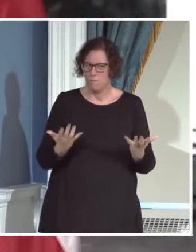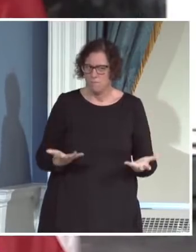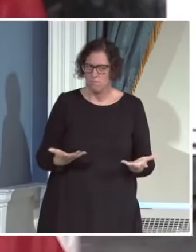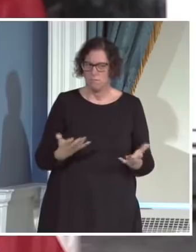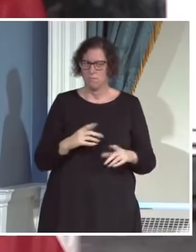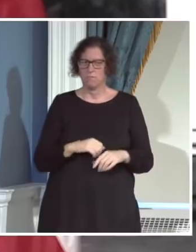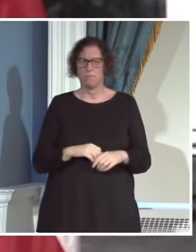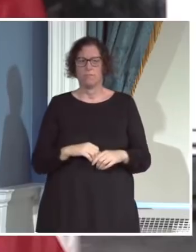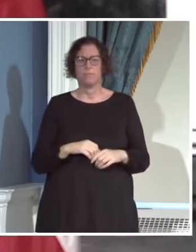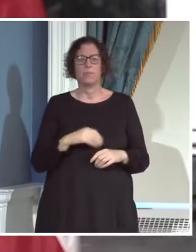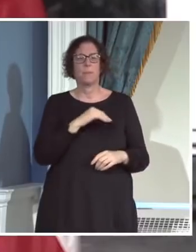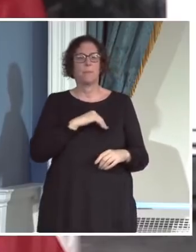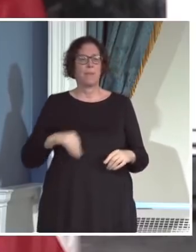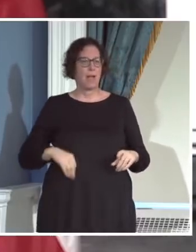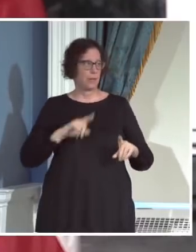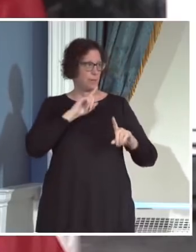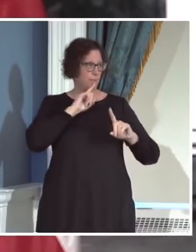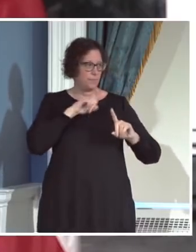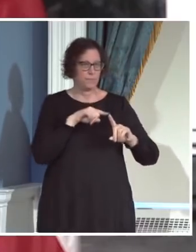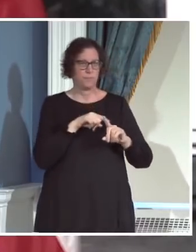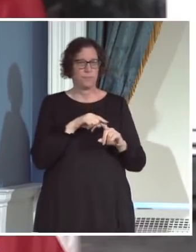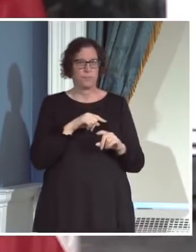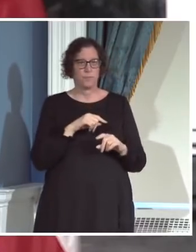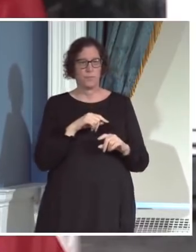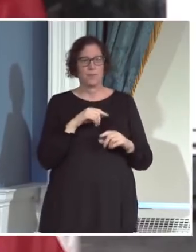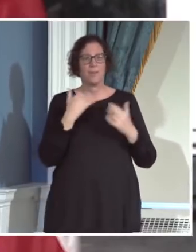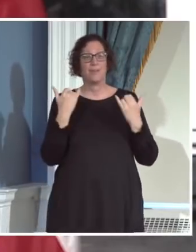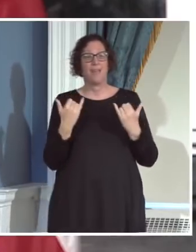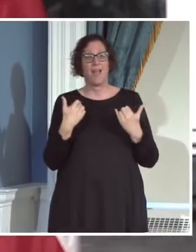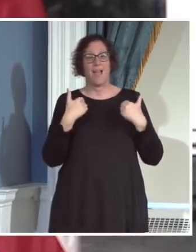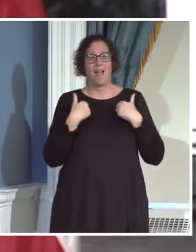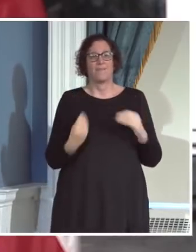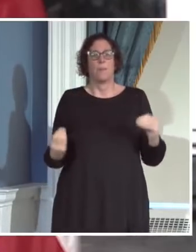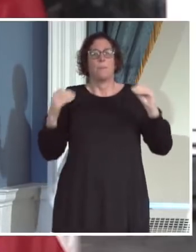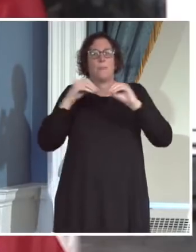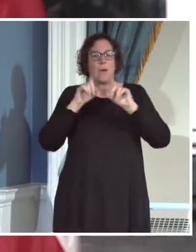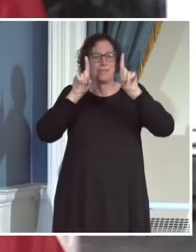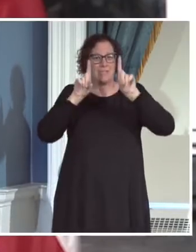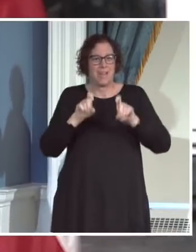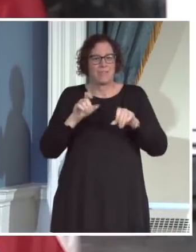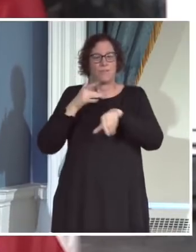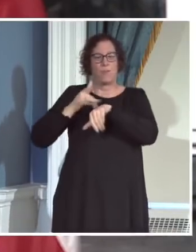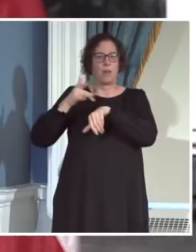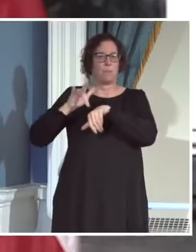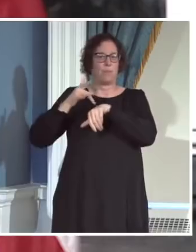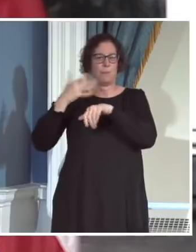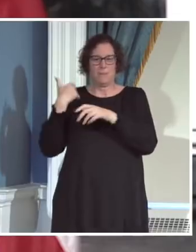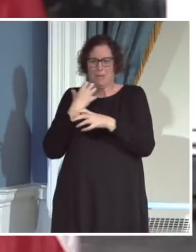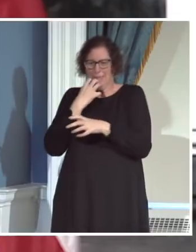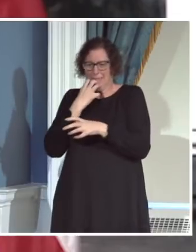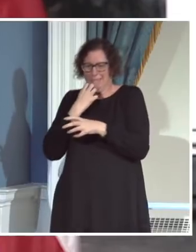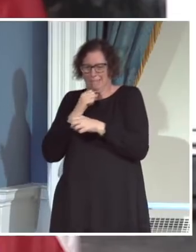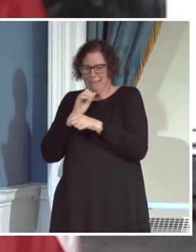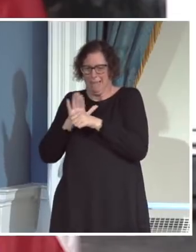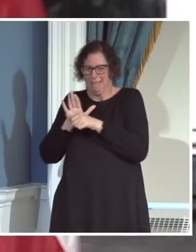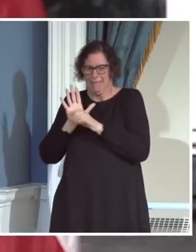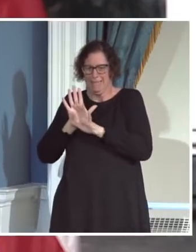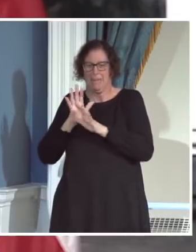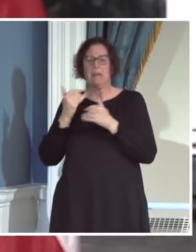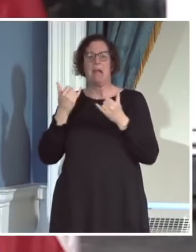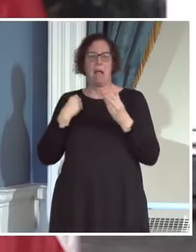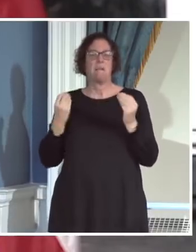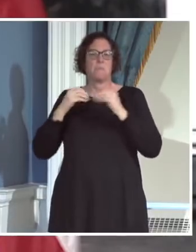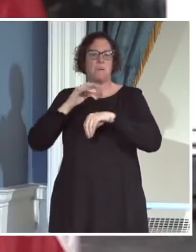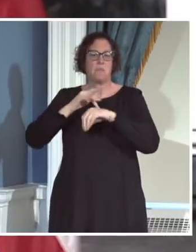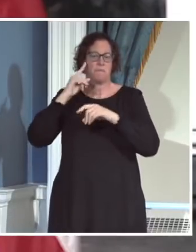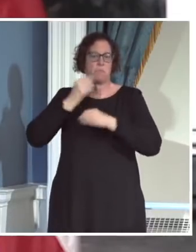testing capacity. And Aaron, boy, if you look back, you know, my first press conference on coronavirus was January 24th, and I called